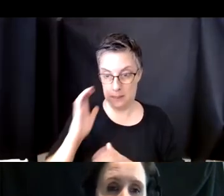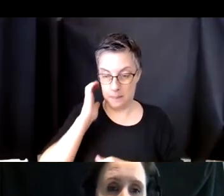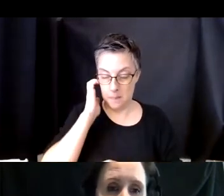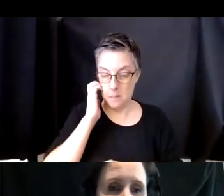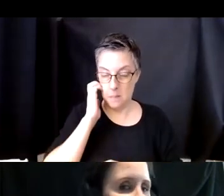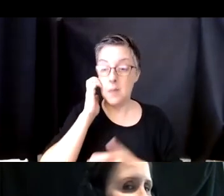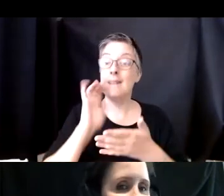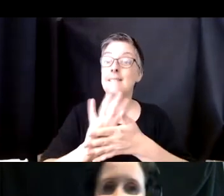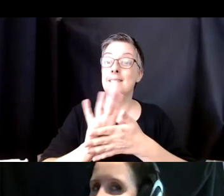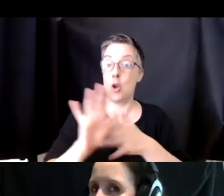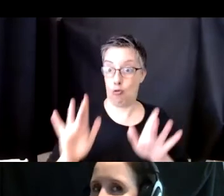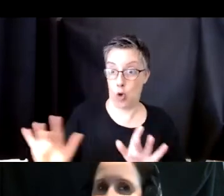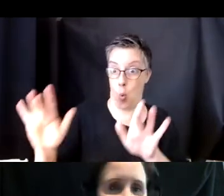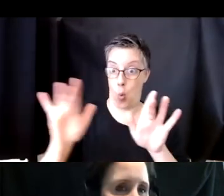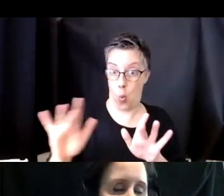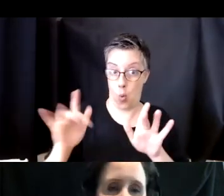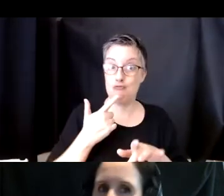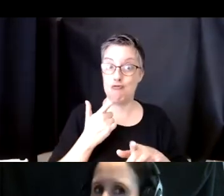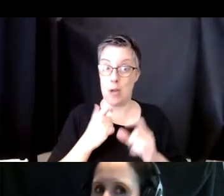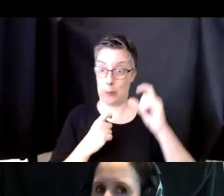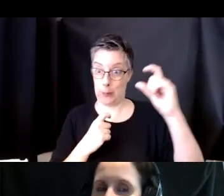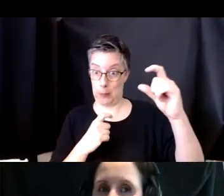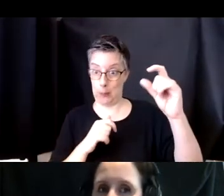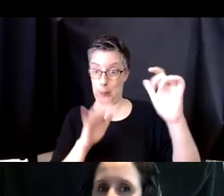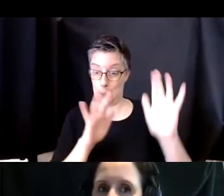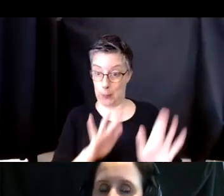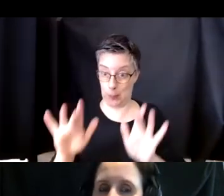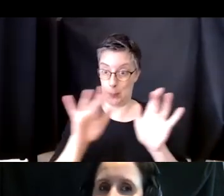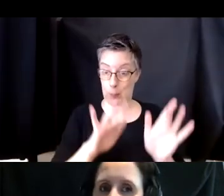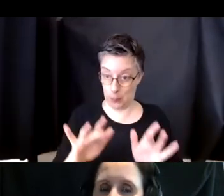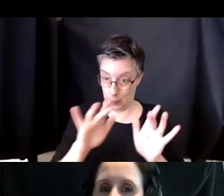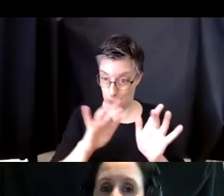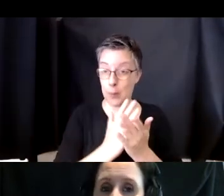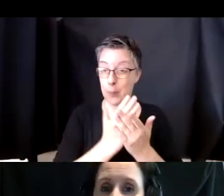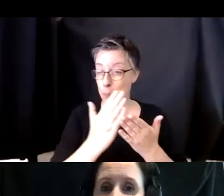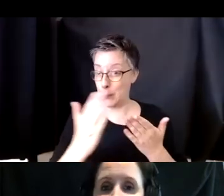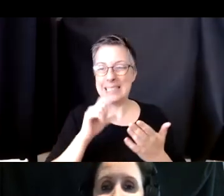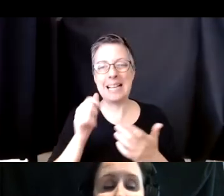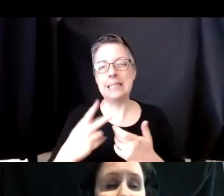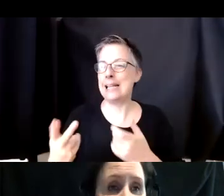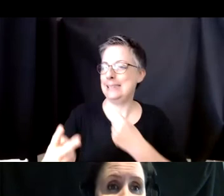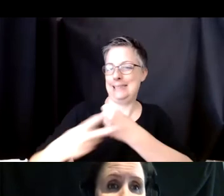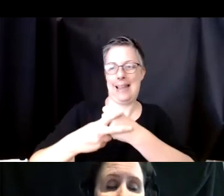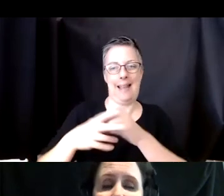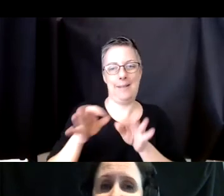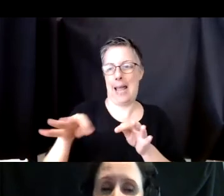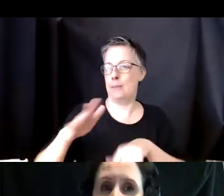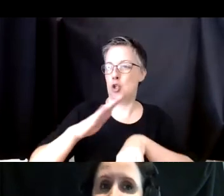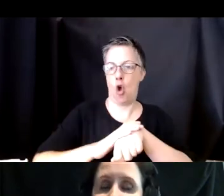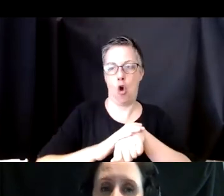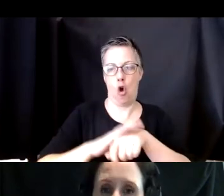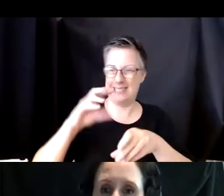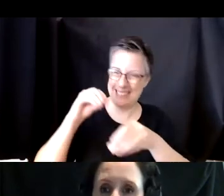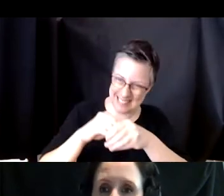of Doom does not save the caption directly onto the video recording. It saves it as a